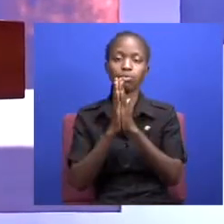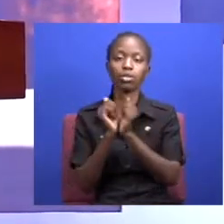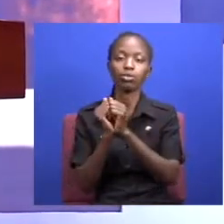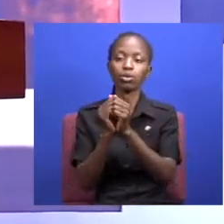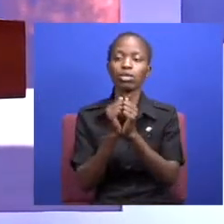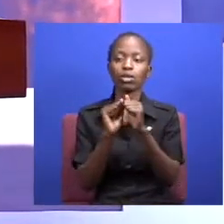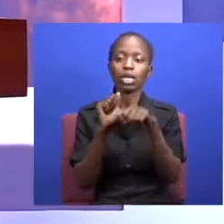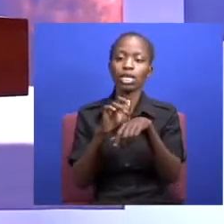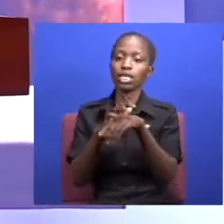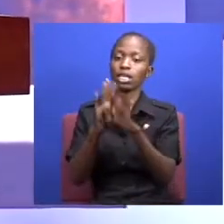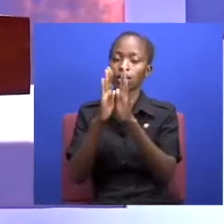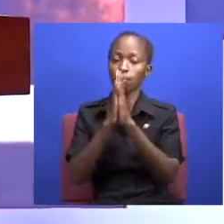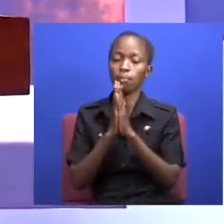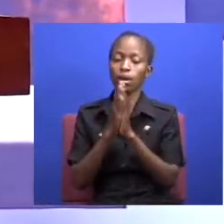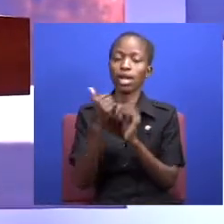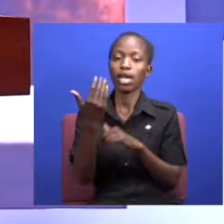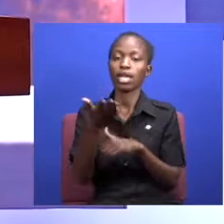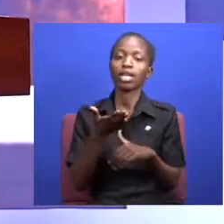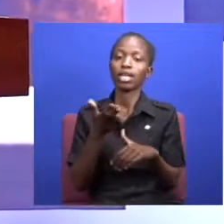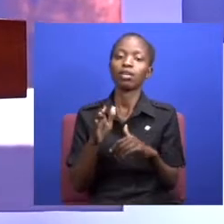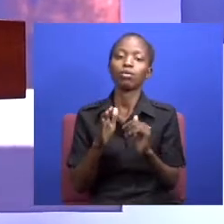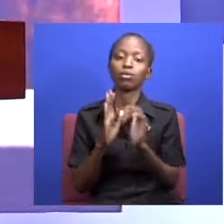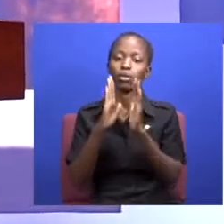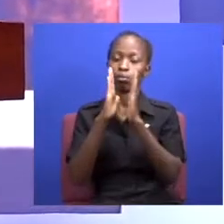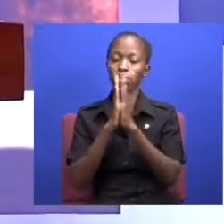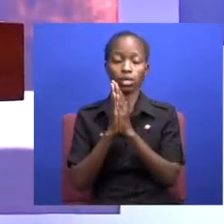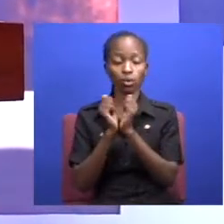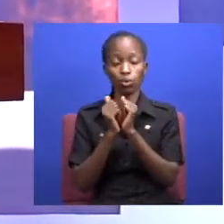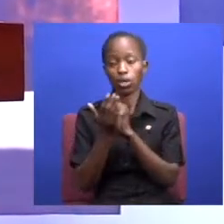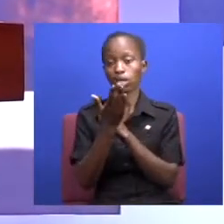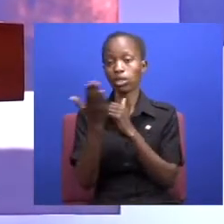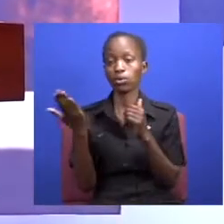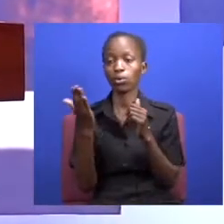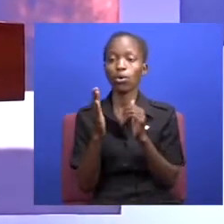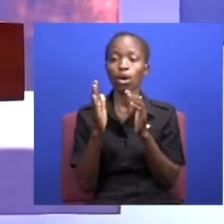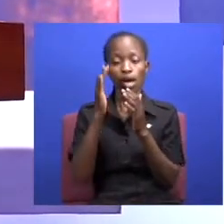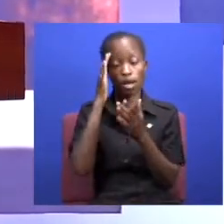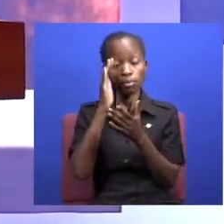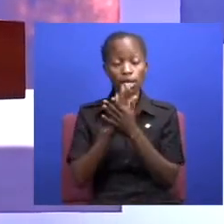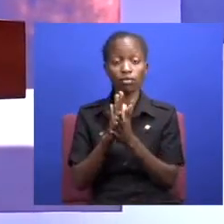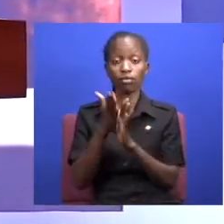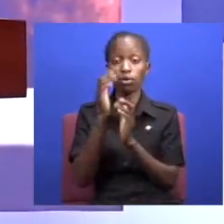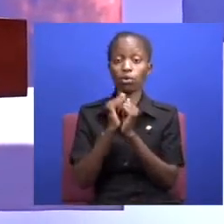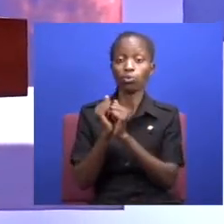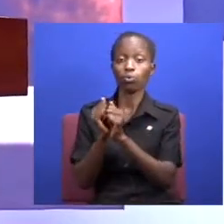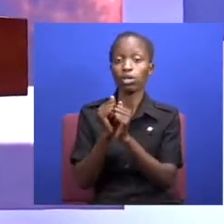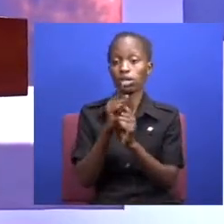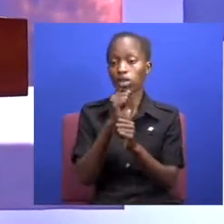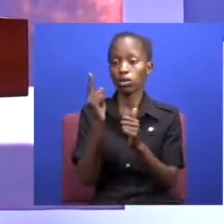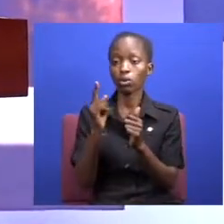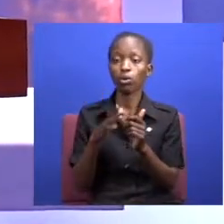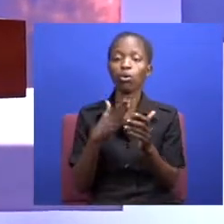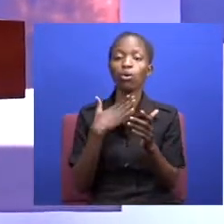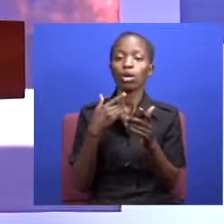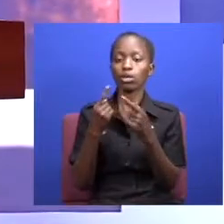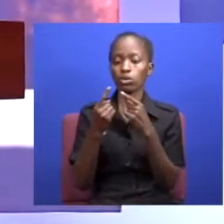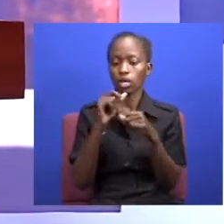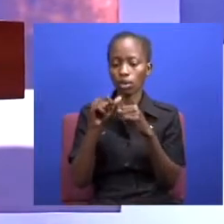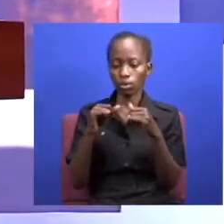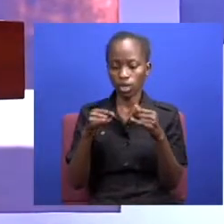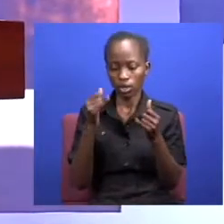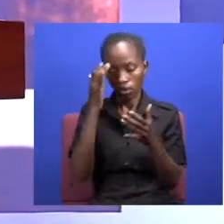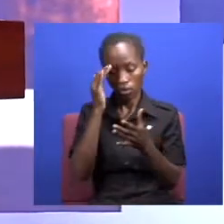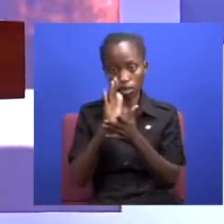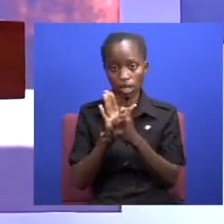pray together. You can send in your prayer request. We will be able to just pray with you and just believe God with you for whatever. I want to speak to the